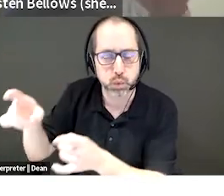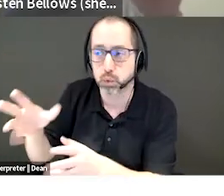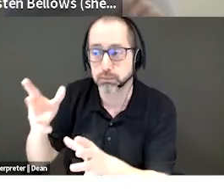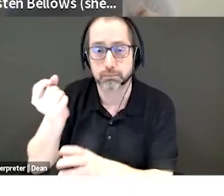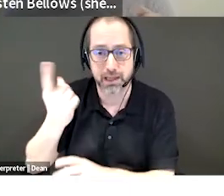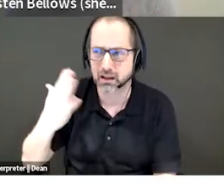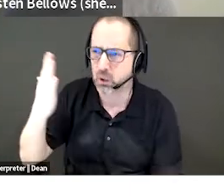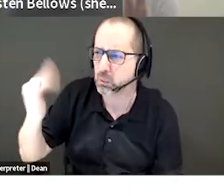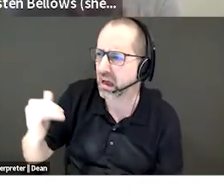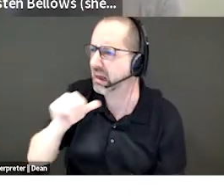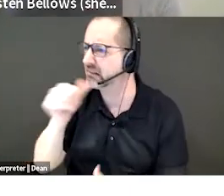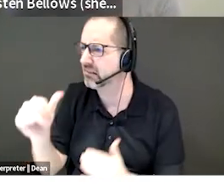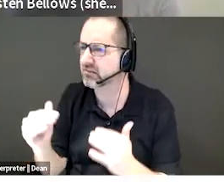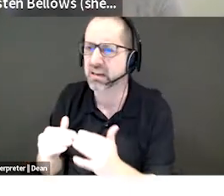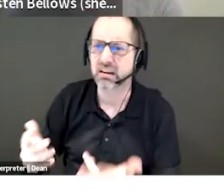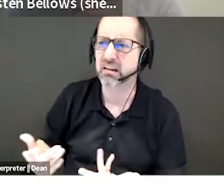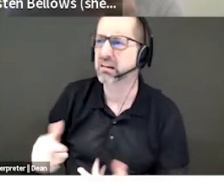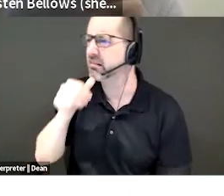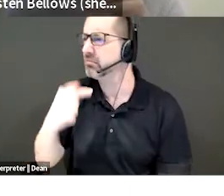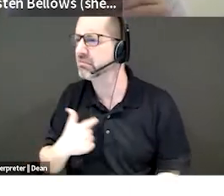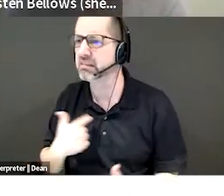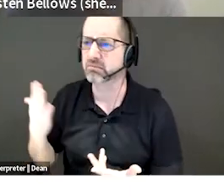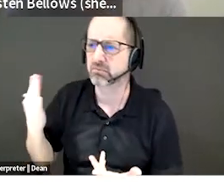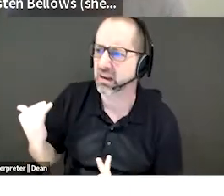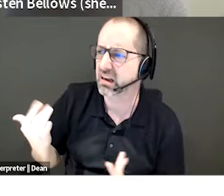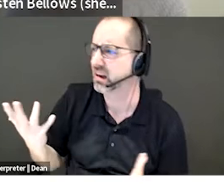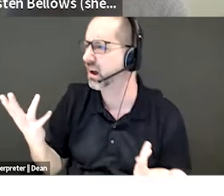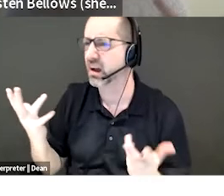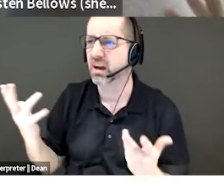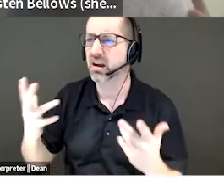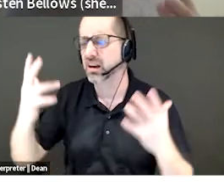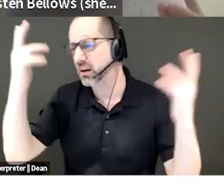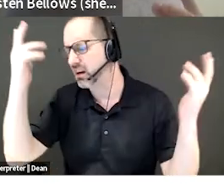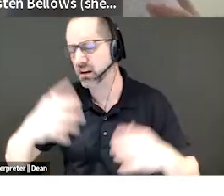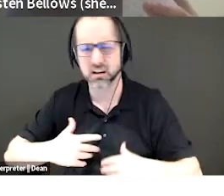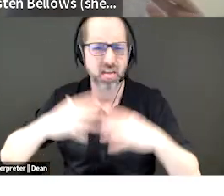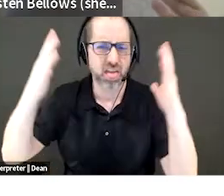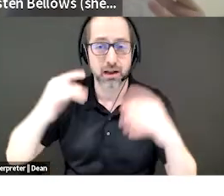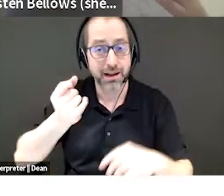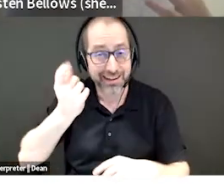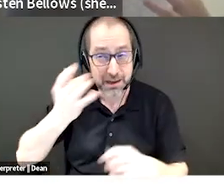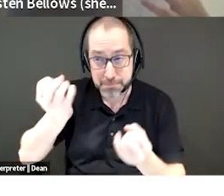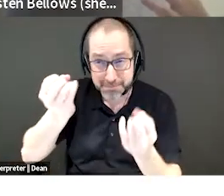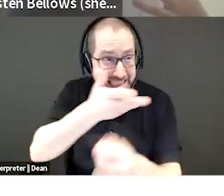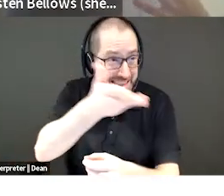It should be like this shouldn't be happening. And that very much adds a ton